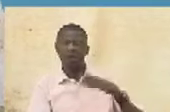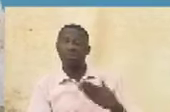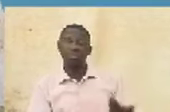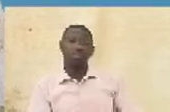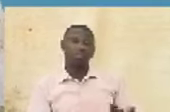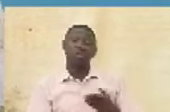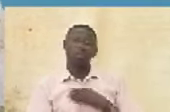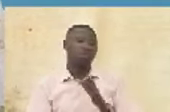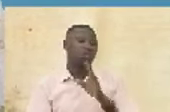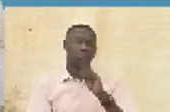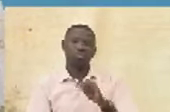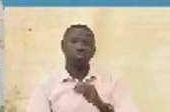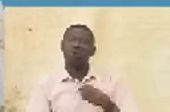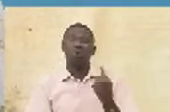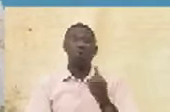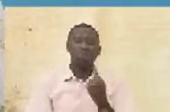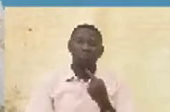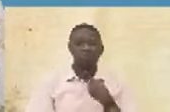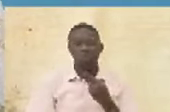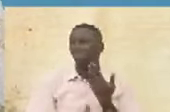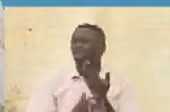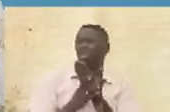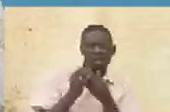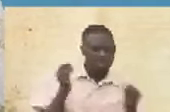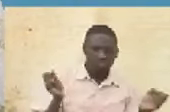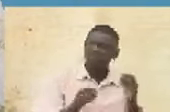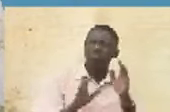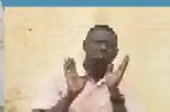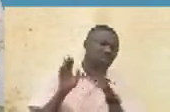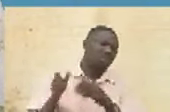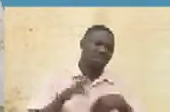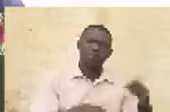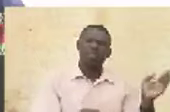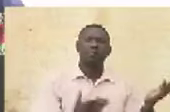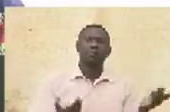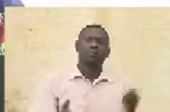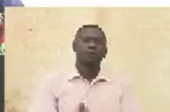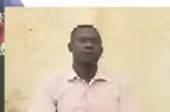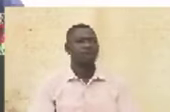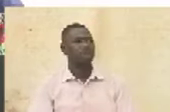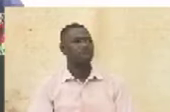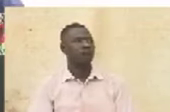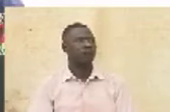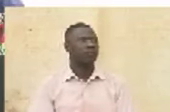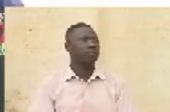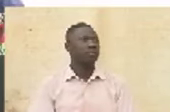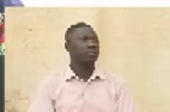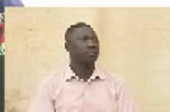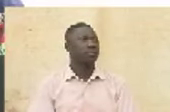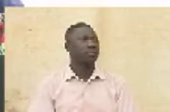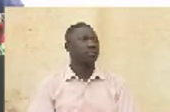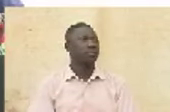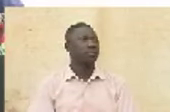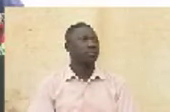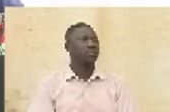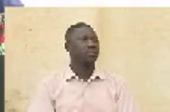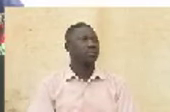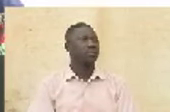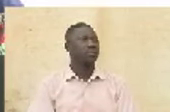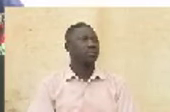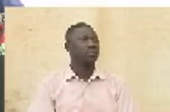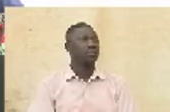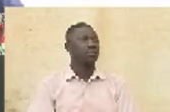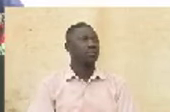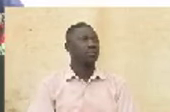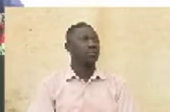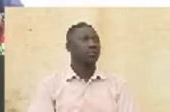they didn't do, because just to be able to get out of that place. Ah dole ko konta han nte dingo biringa fa nte na din dulu ngam wo